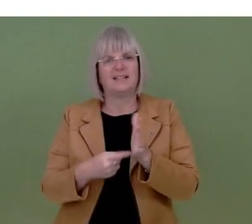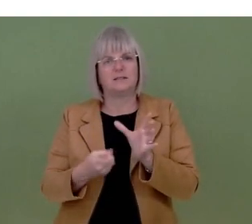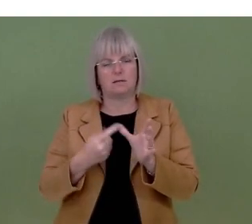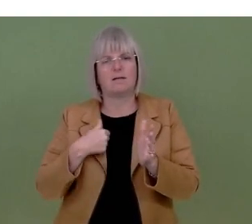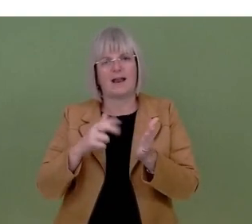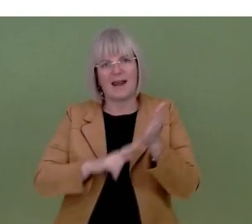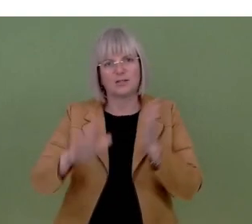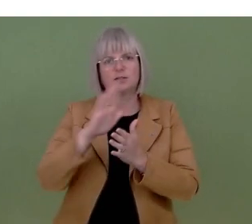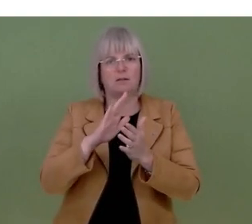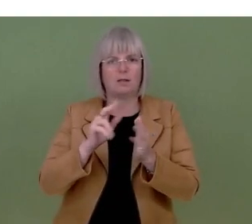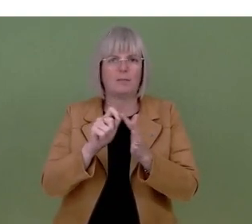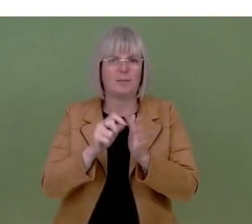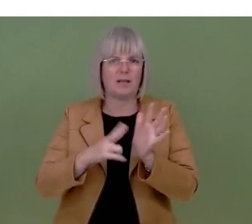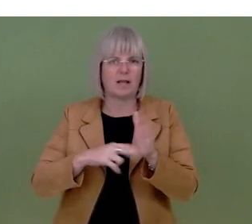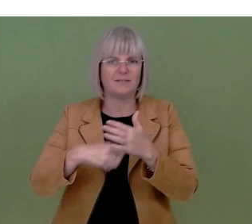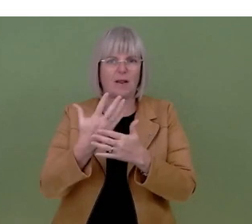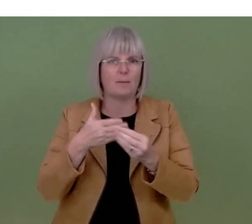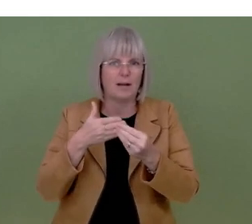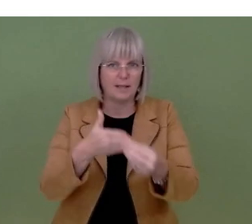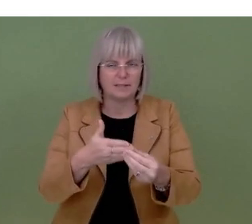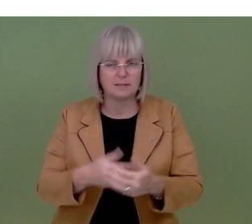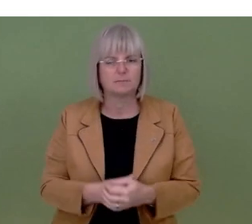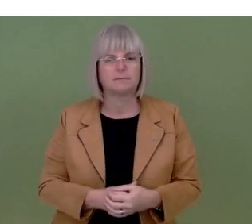Development Lead and also the co-chair of PPN England with Adrian.